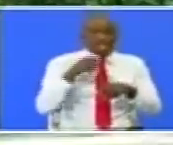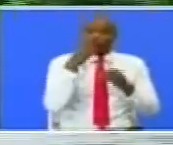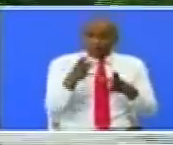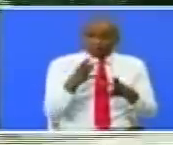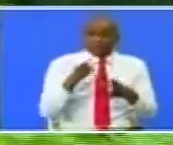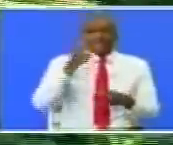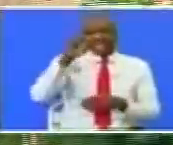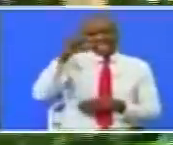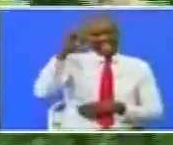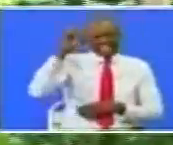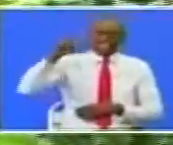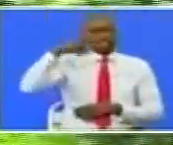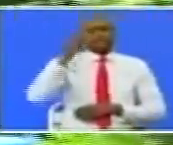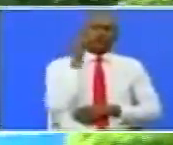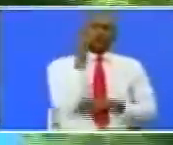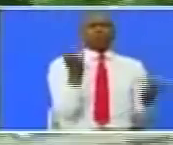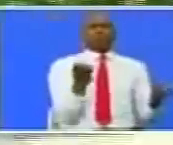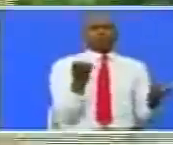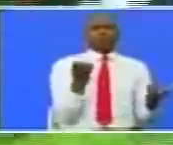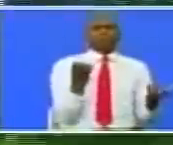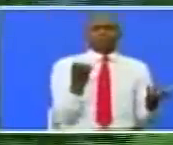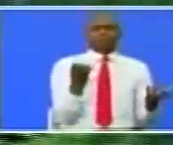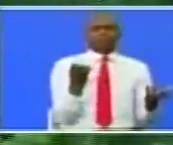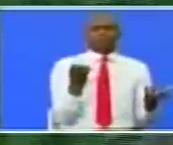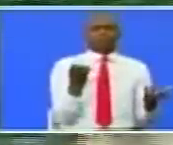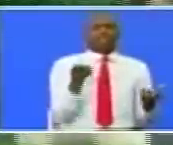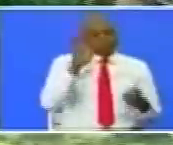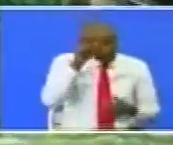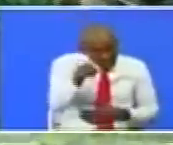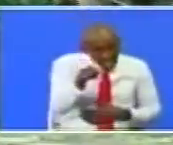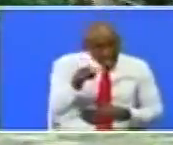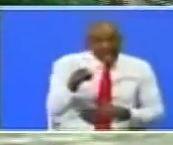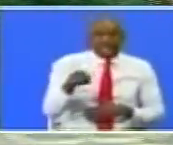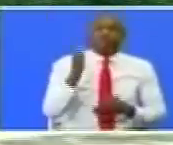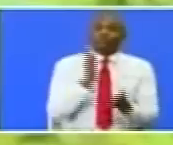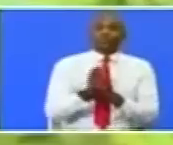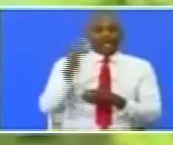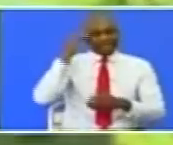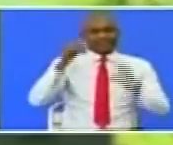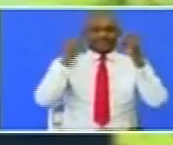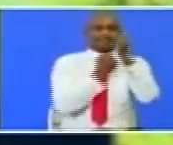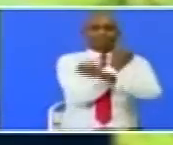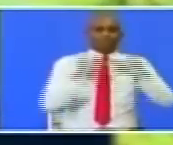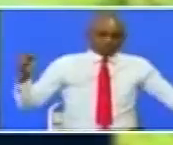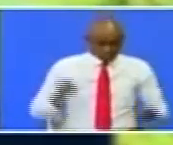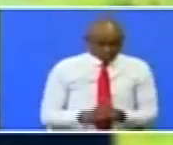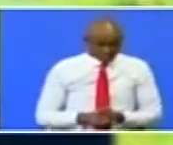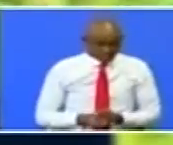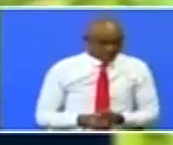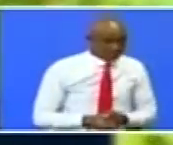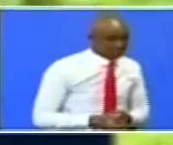that Elijah was still at home and was losing out on school. That plea fell on deaf ears. After we took our